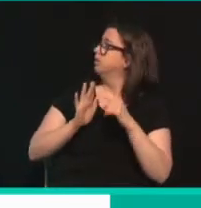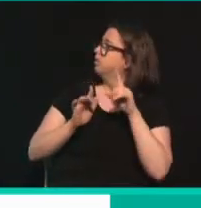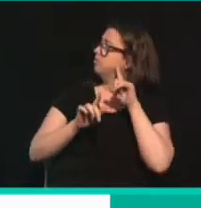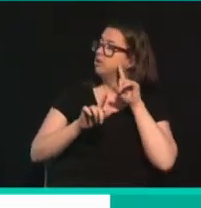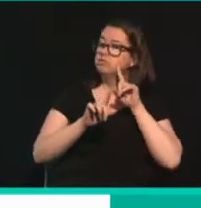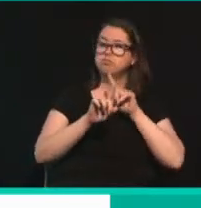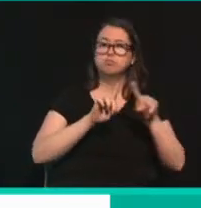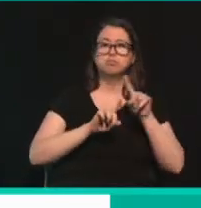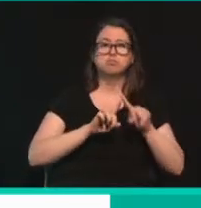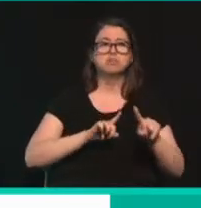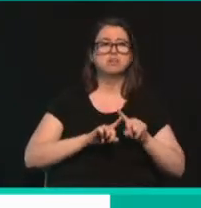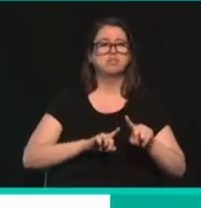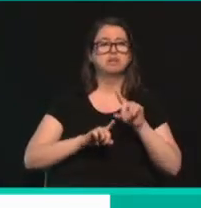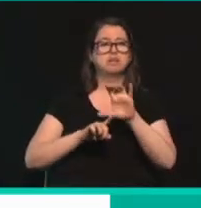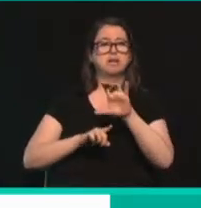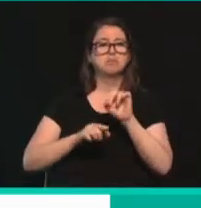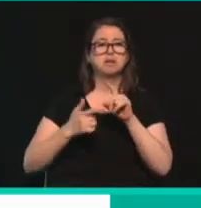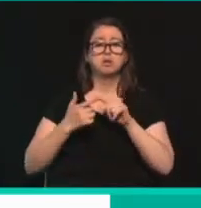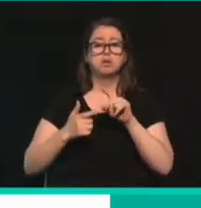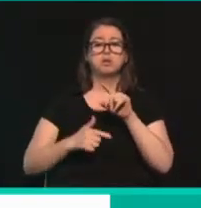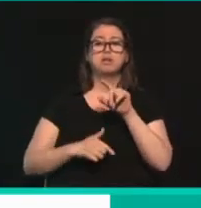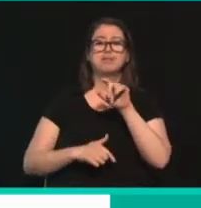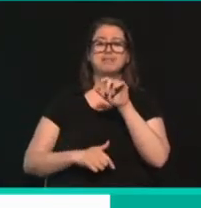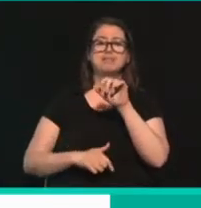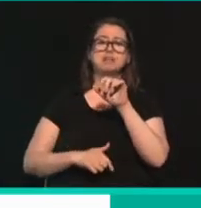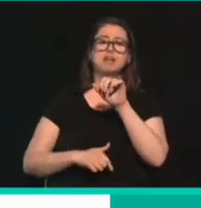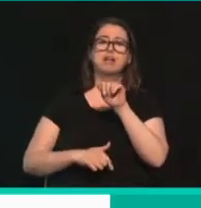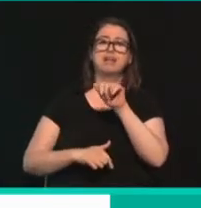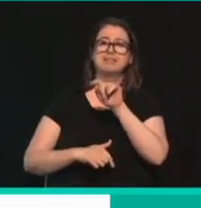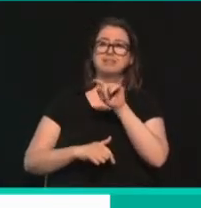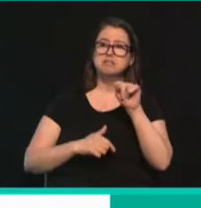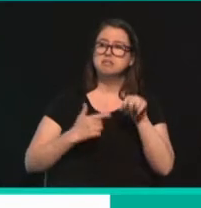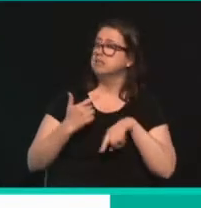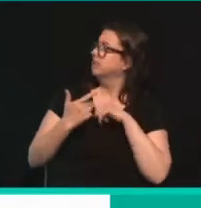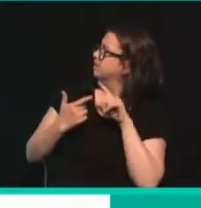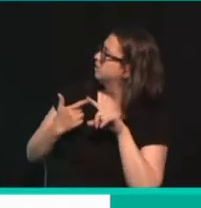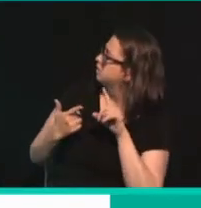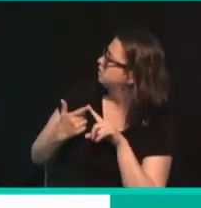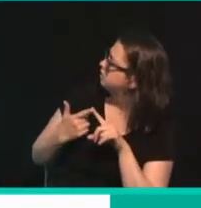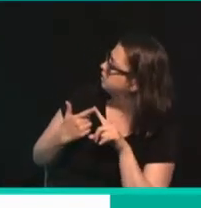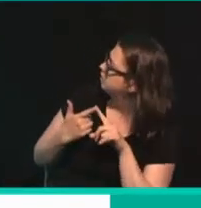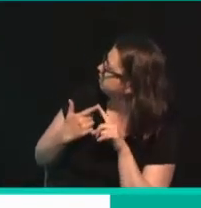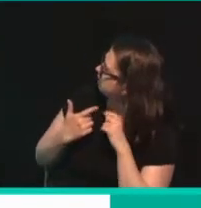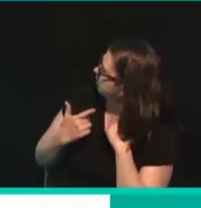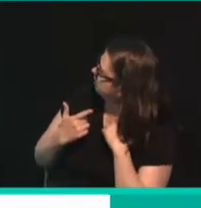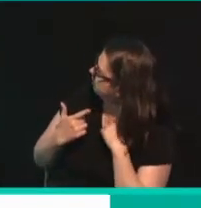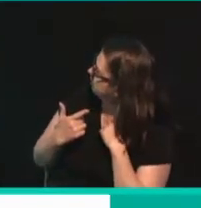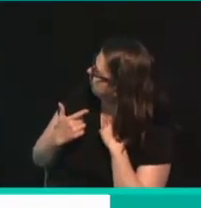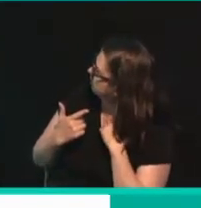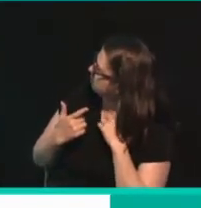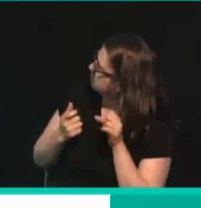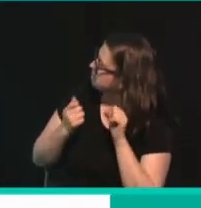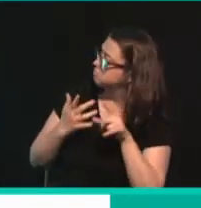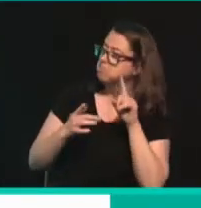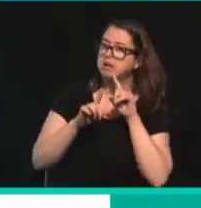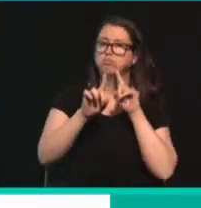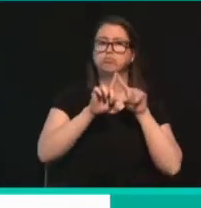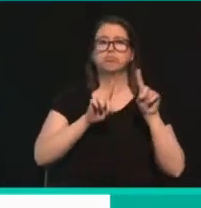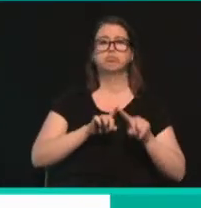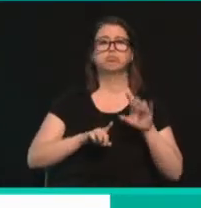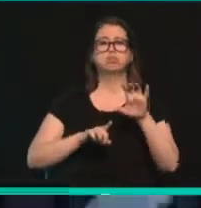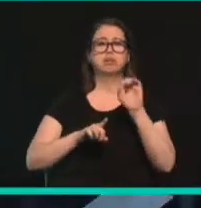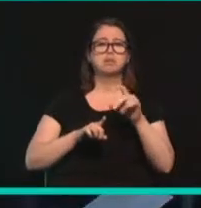industries. TMT, telecommunications, consumer, fast-moving consumer goods, they are